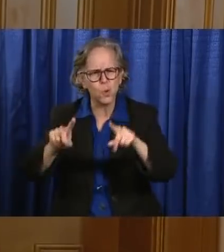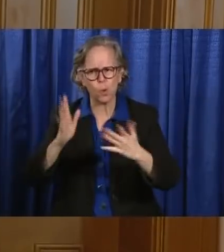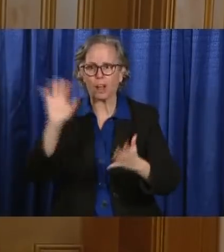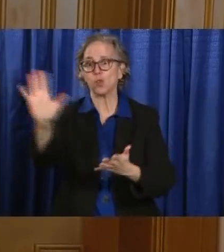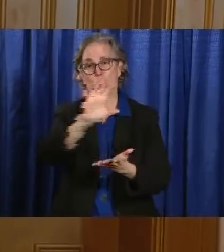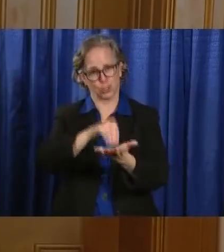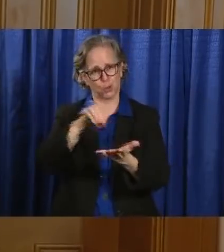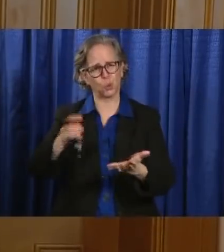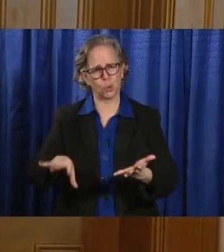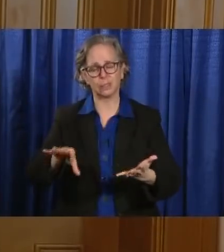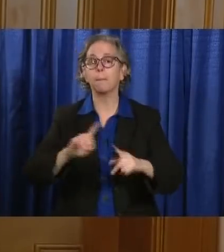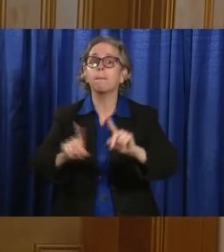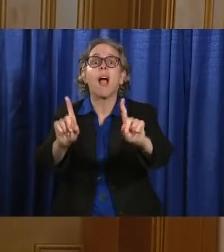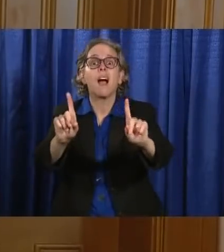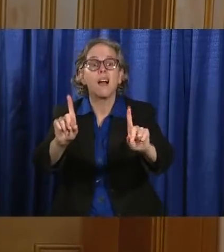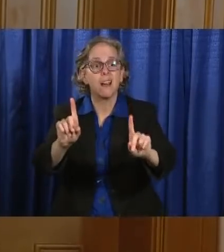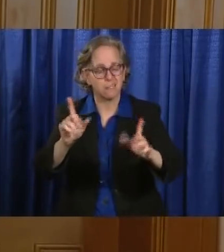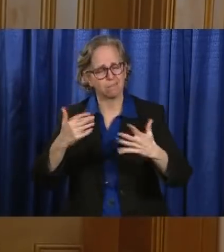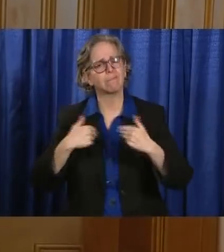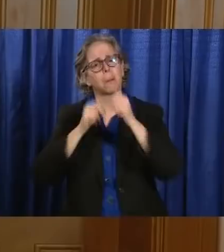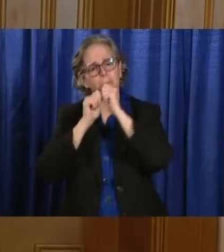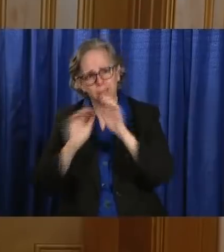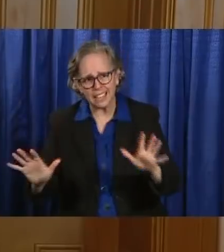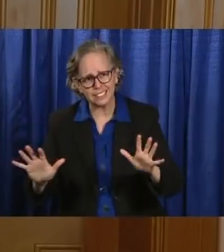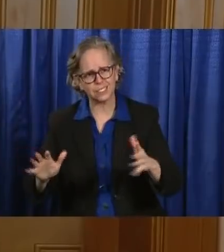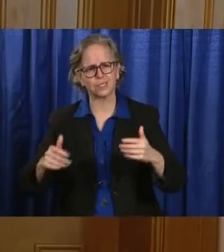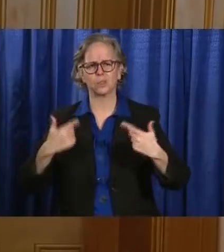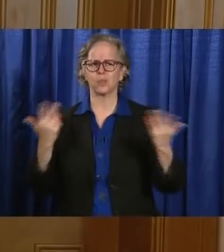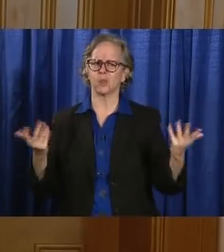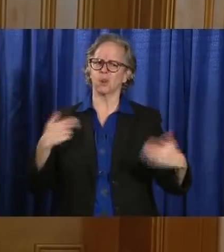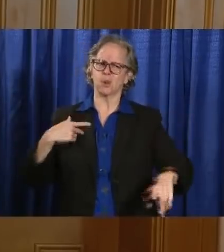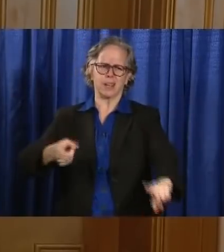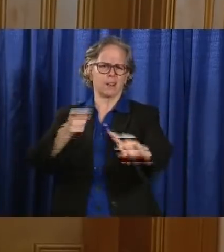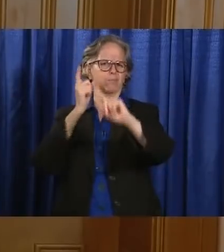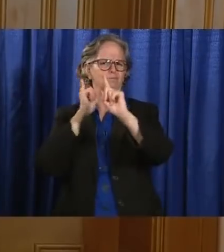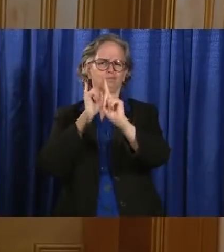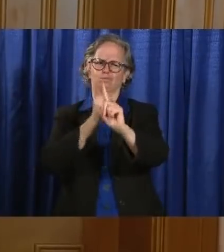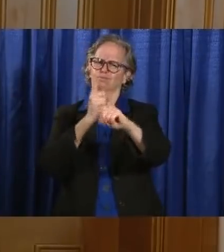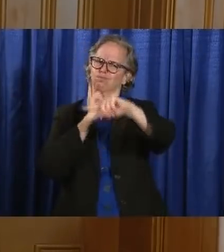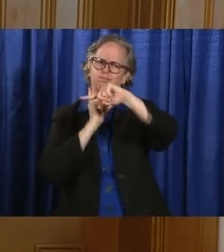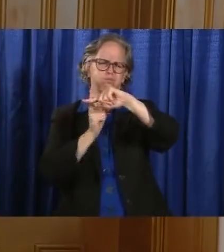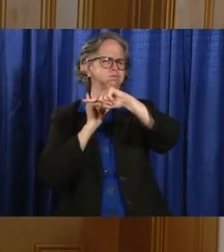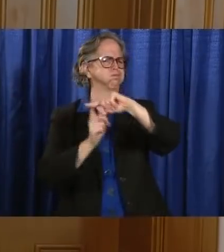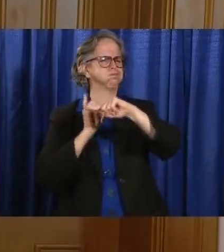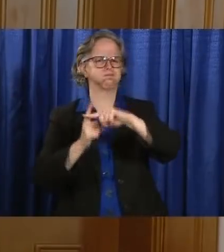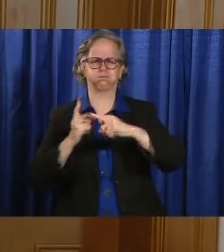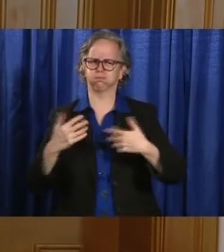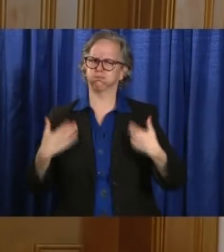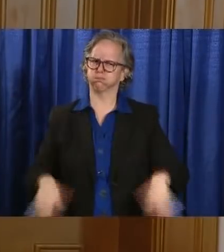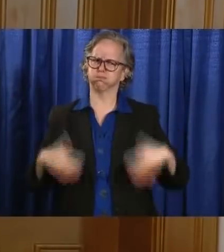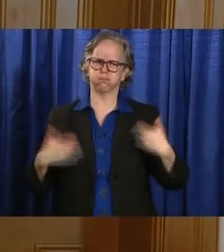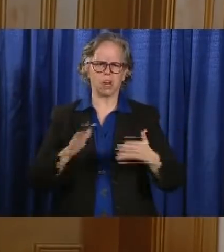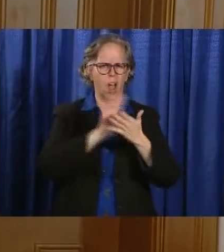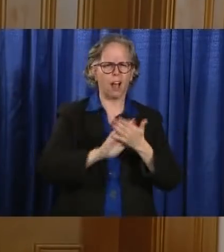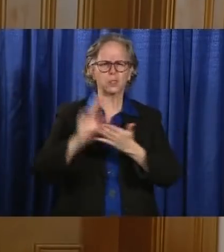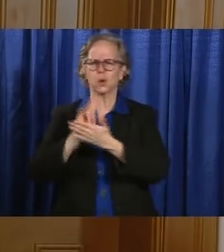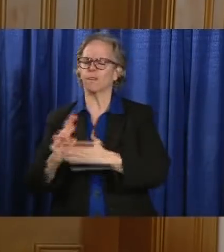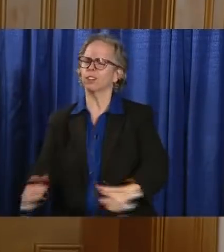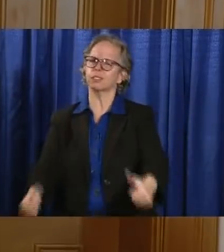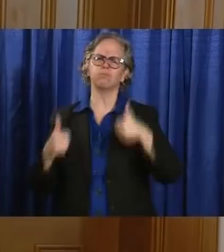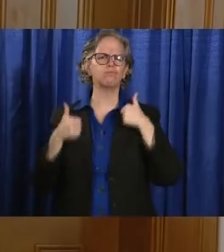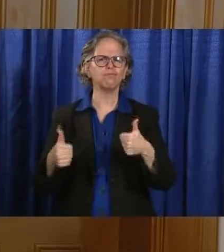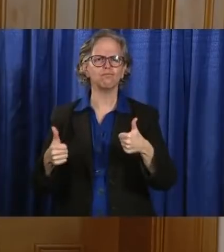truly blessed in Ohio. It's one of the great assets that we have with our colleges and universities. Mayor Frank